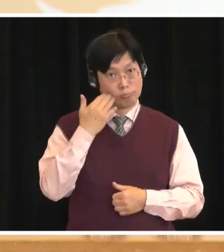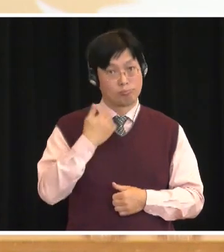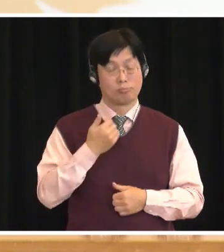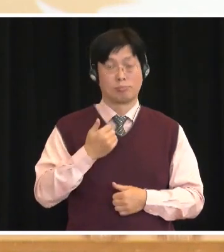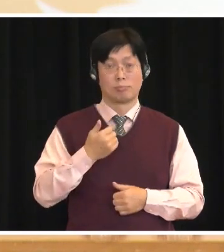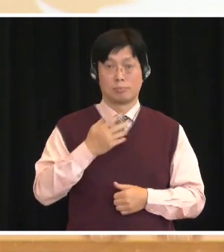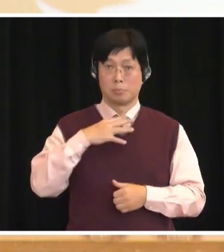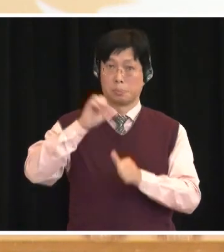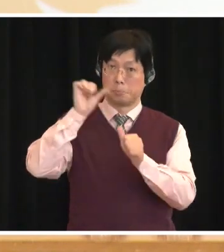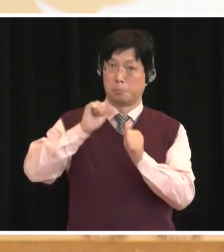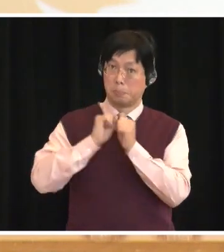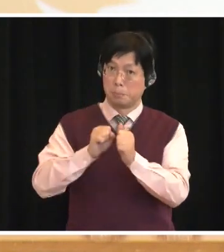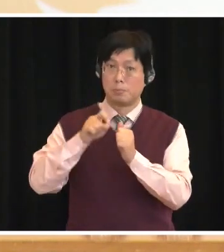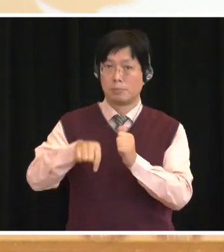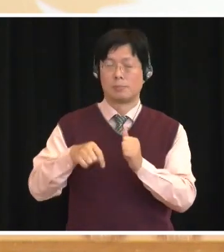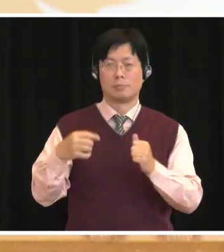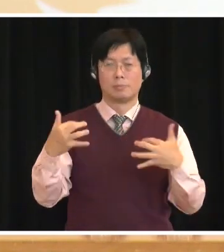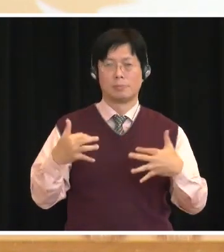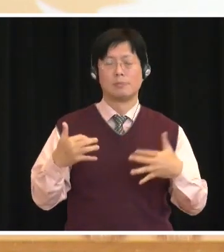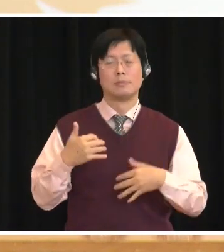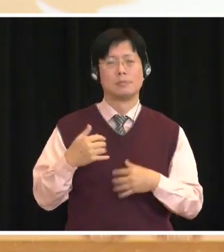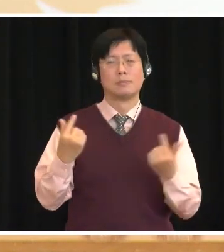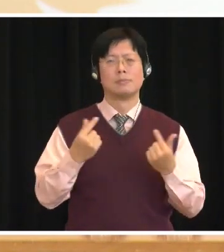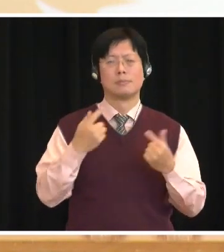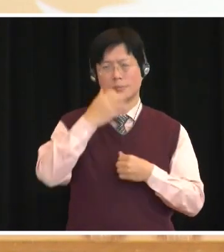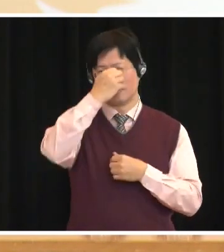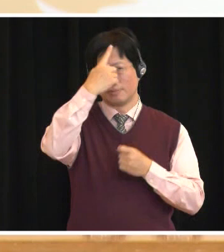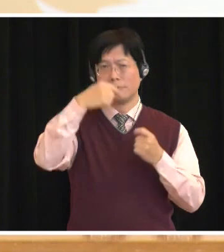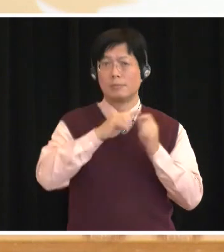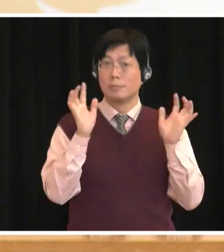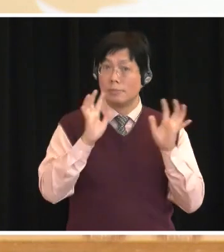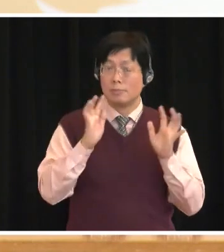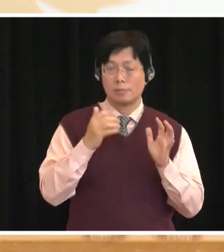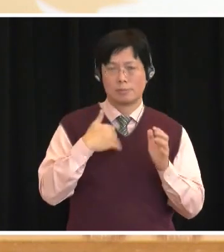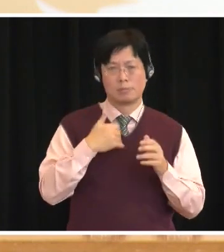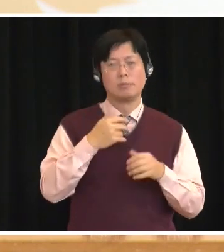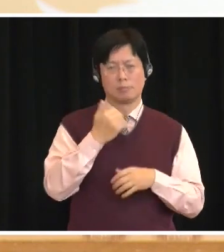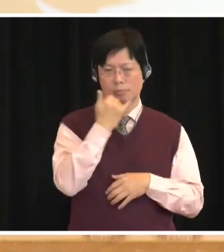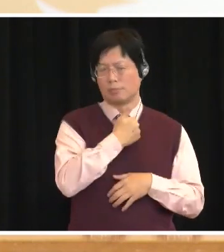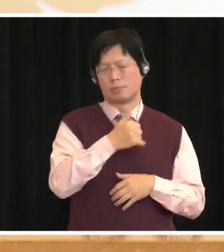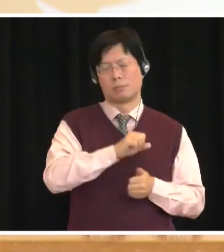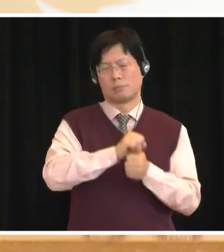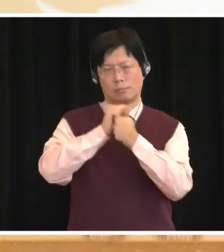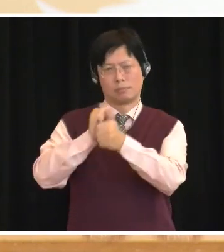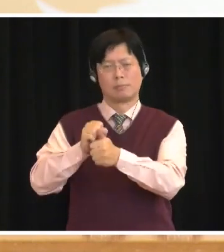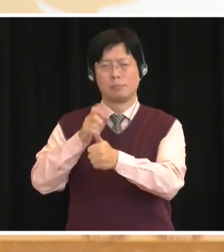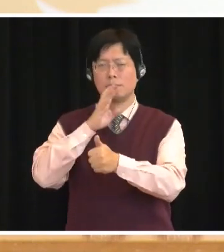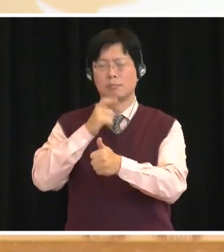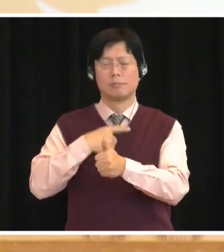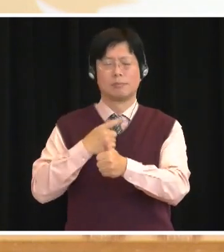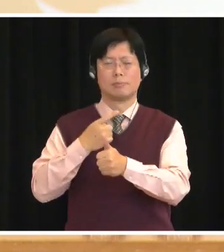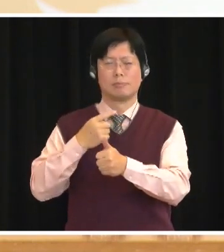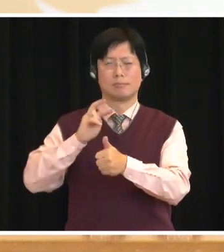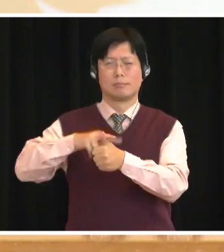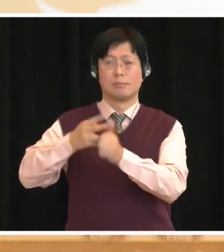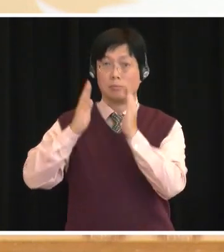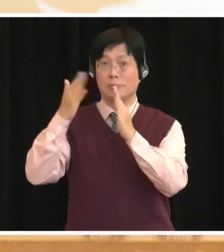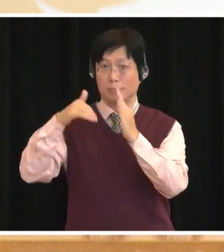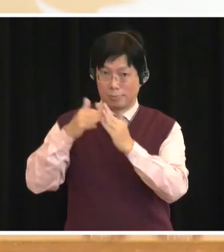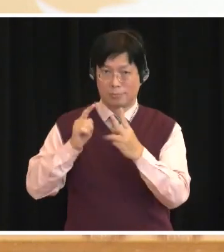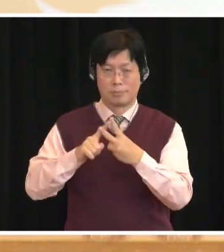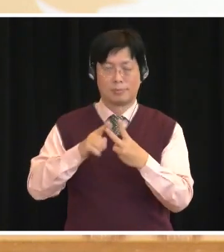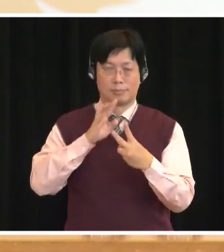in a reformative school or a reform school. There is a detention house that is used